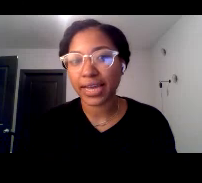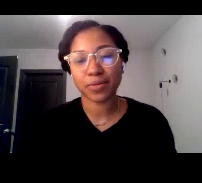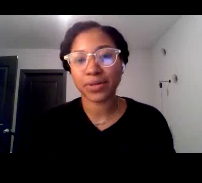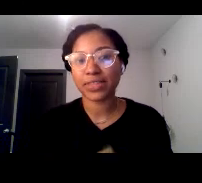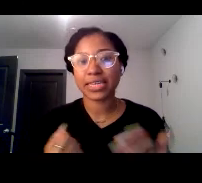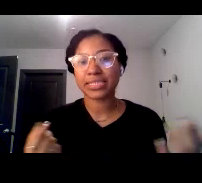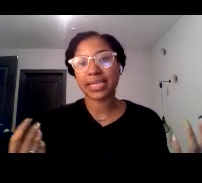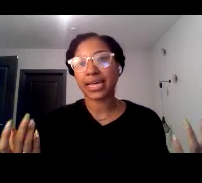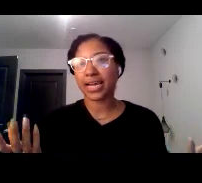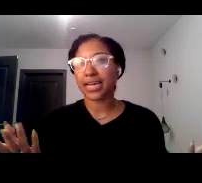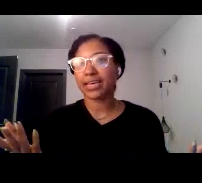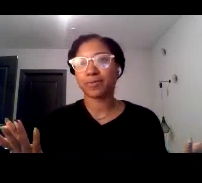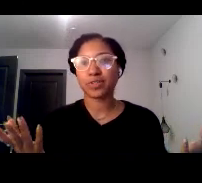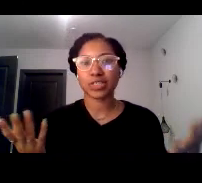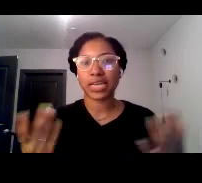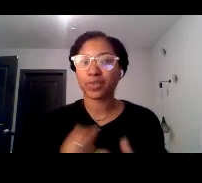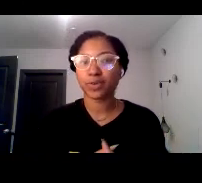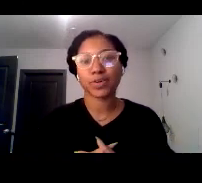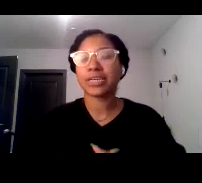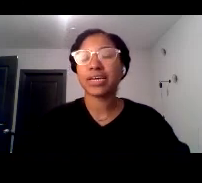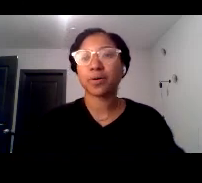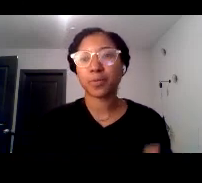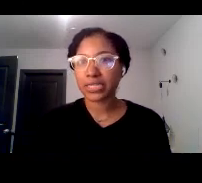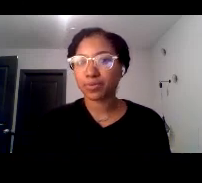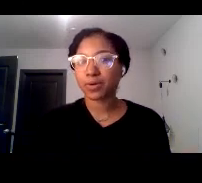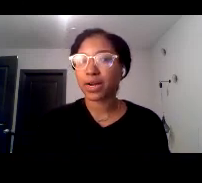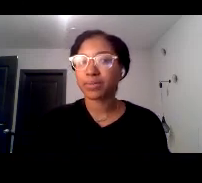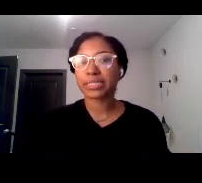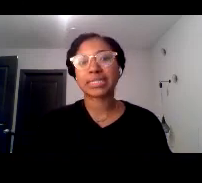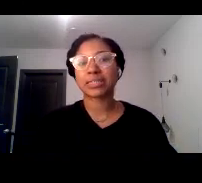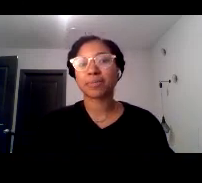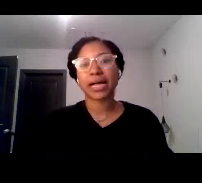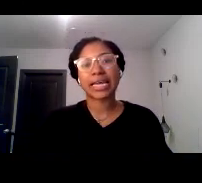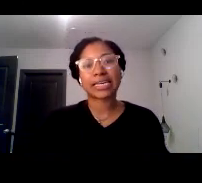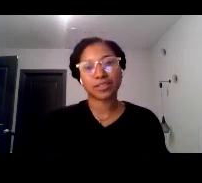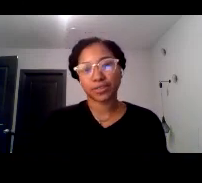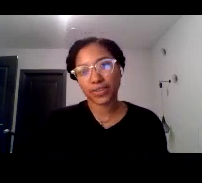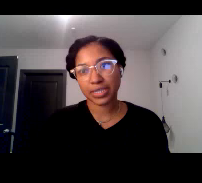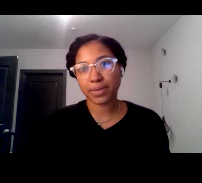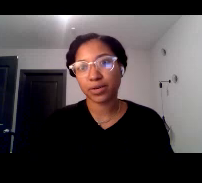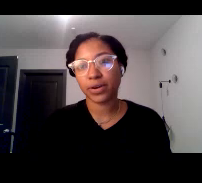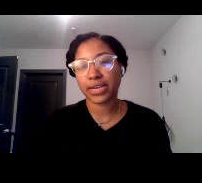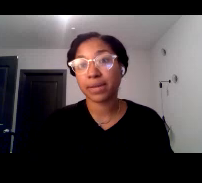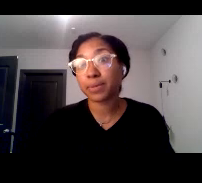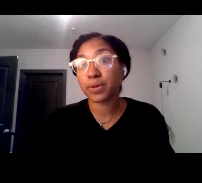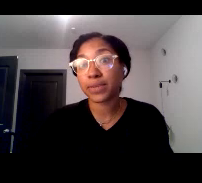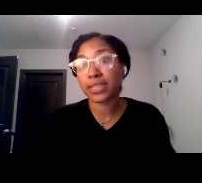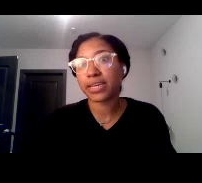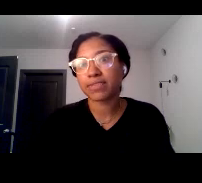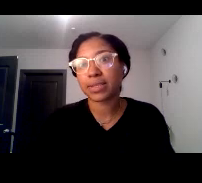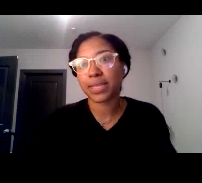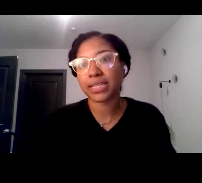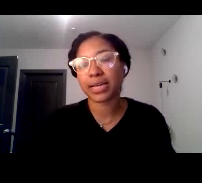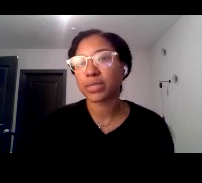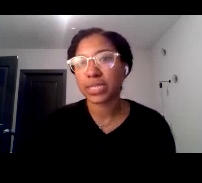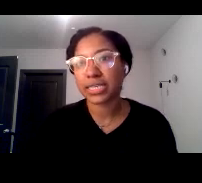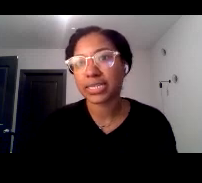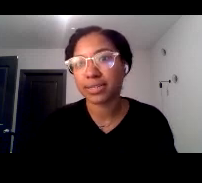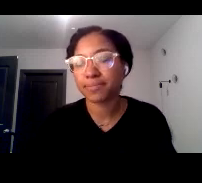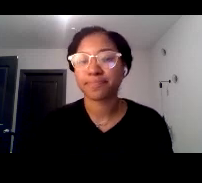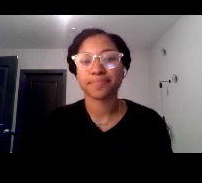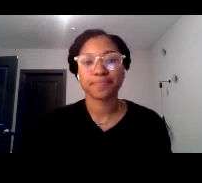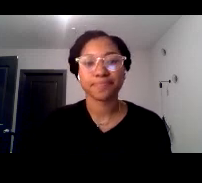the chat one of the things that we just kind of went over. What requirements still apply under a fixed amount grant? And maybe you can even think of something that